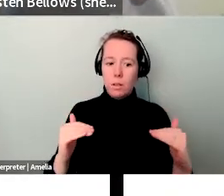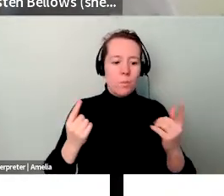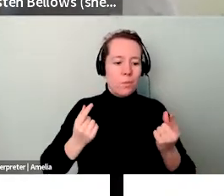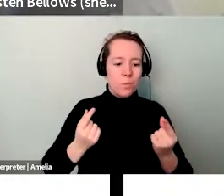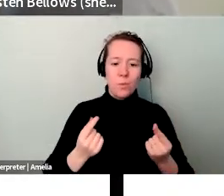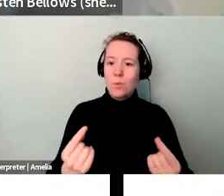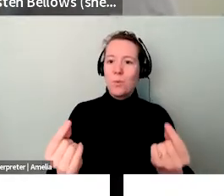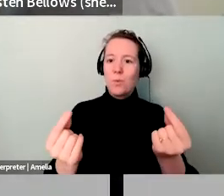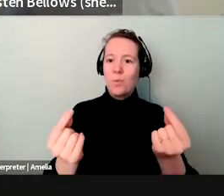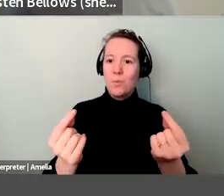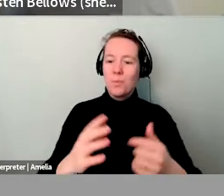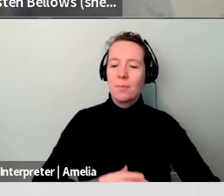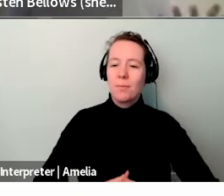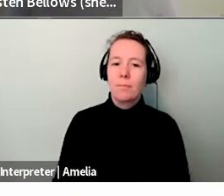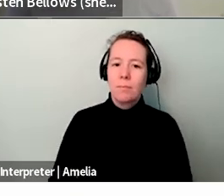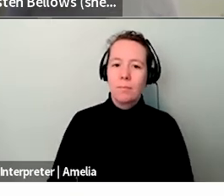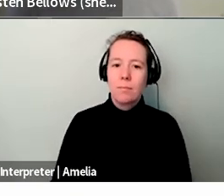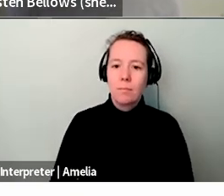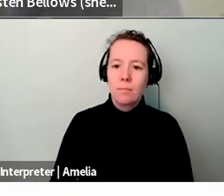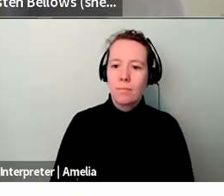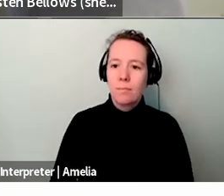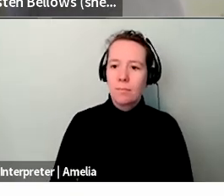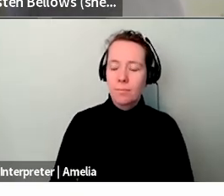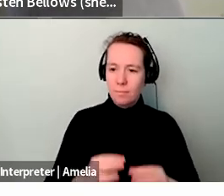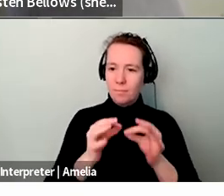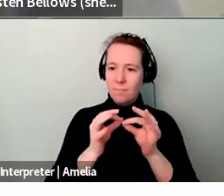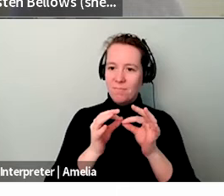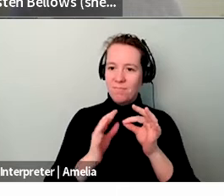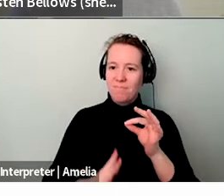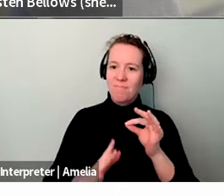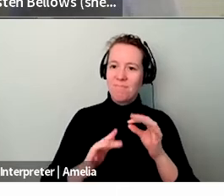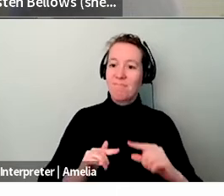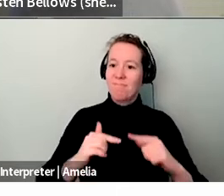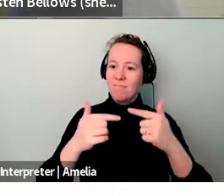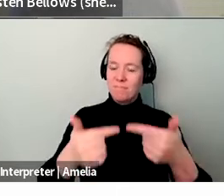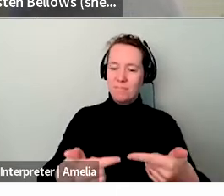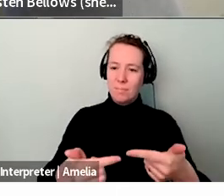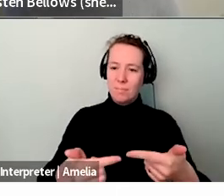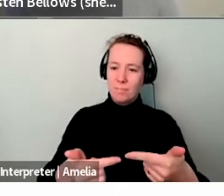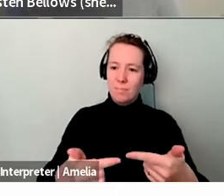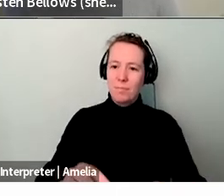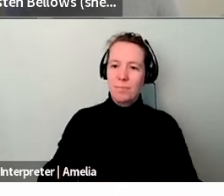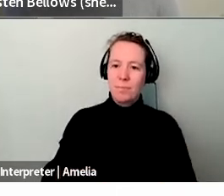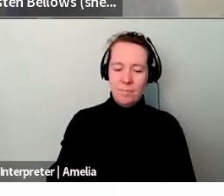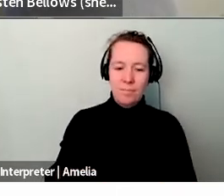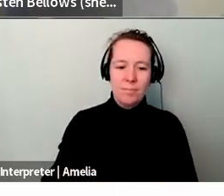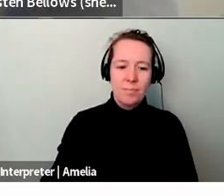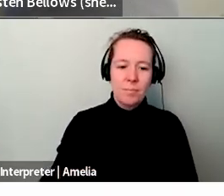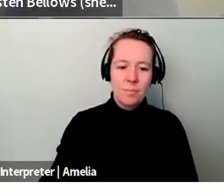found. And you may already be doing some of these, and if you are, great. If these are new to you,